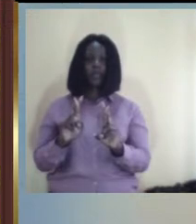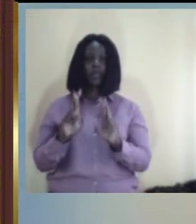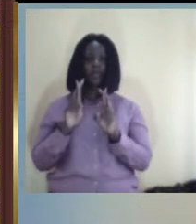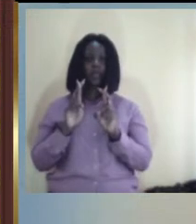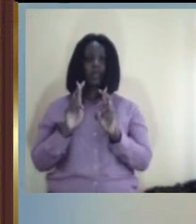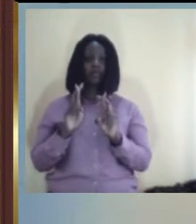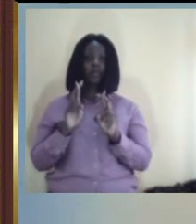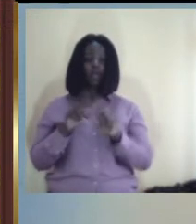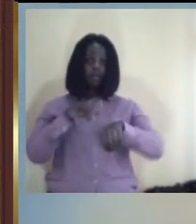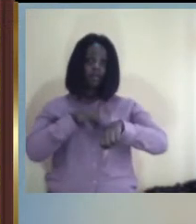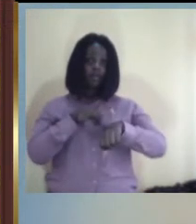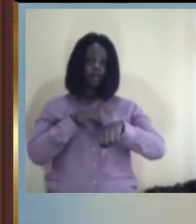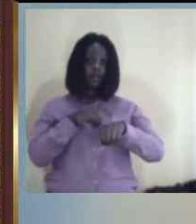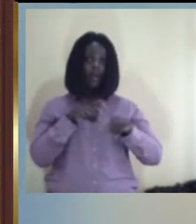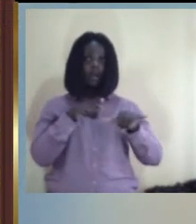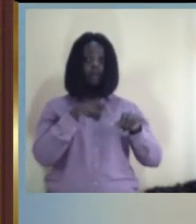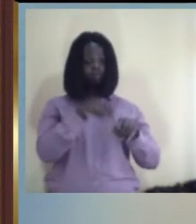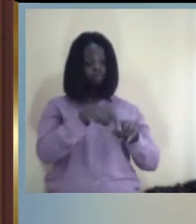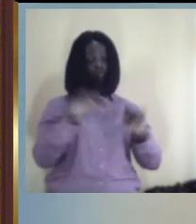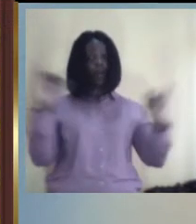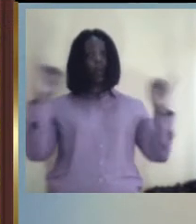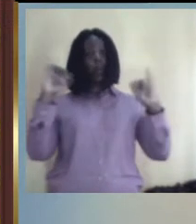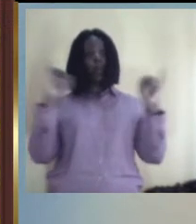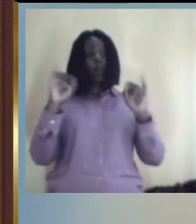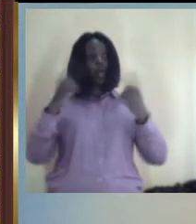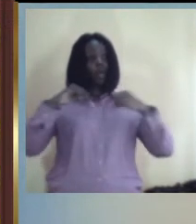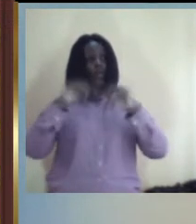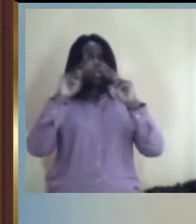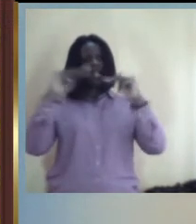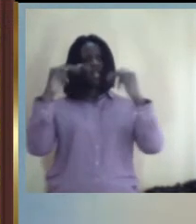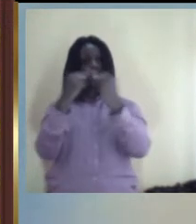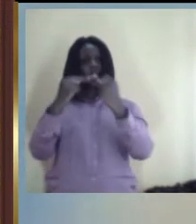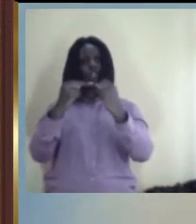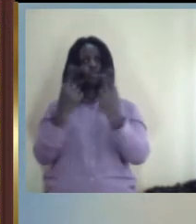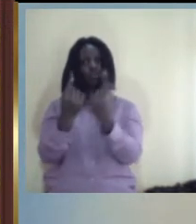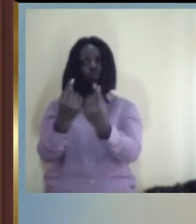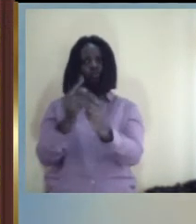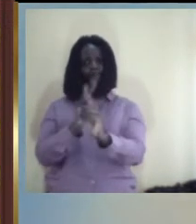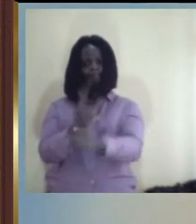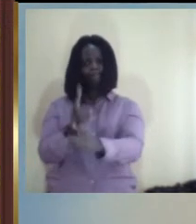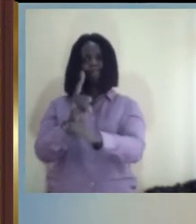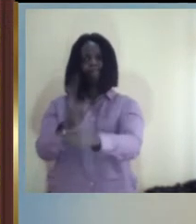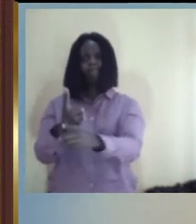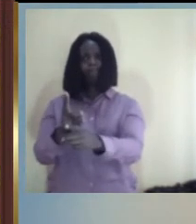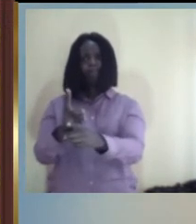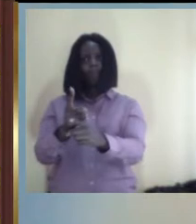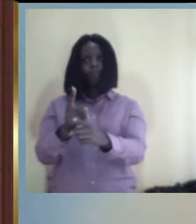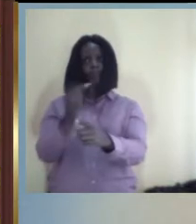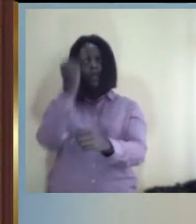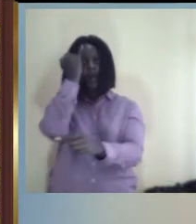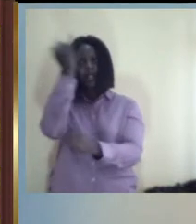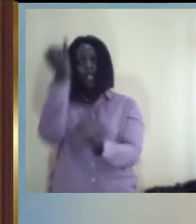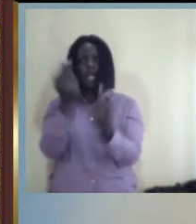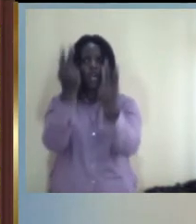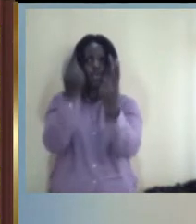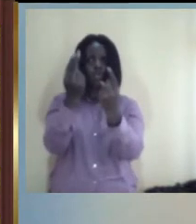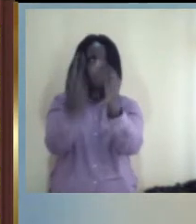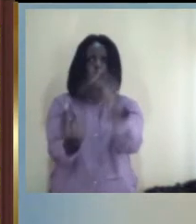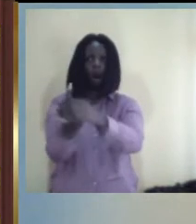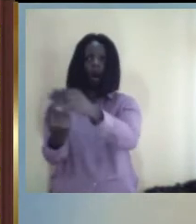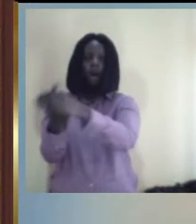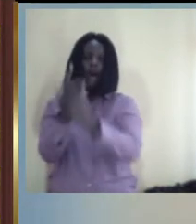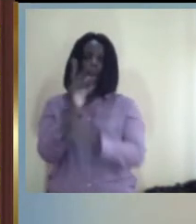ngale crisis, as we try as a nation to respond to this crisis, new ideas will